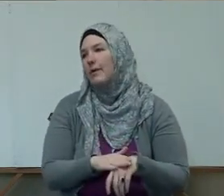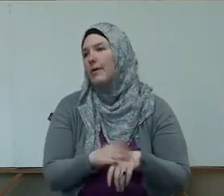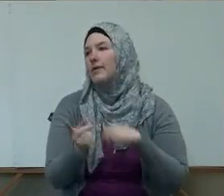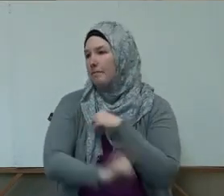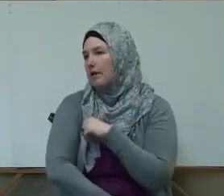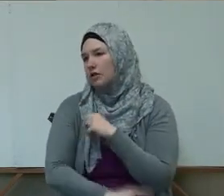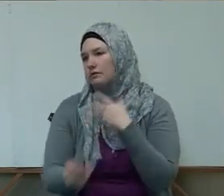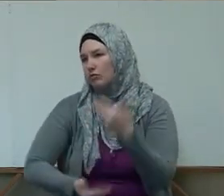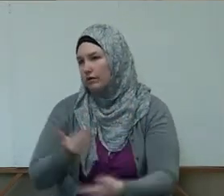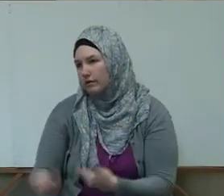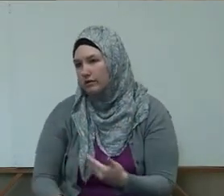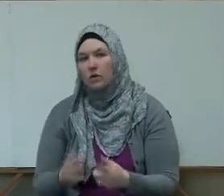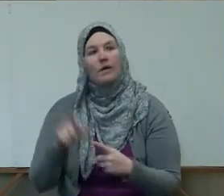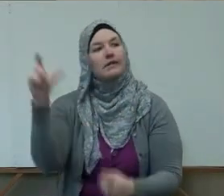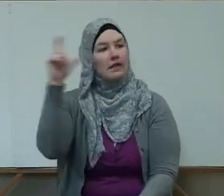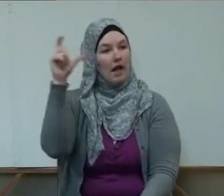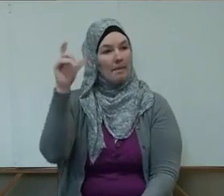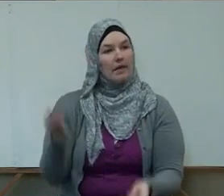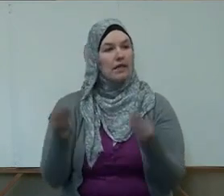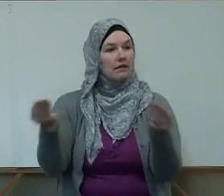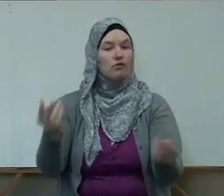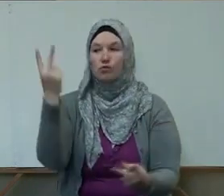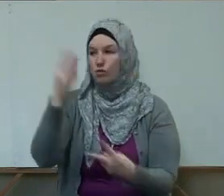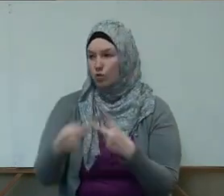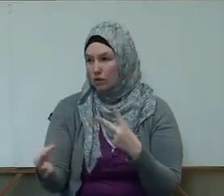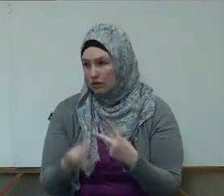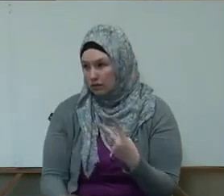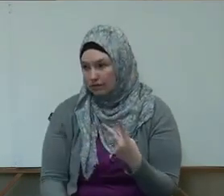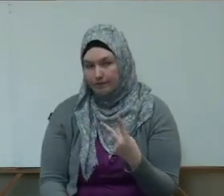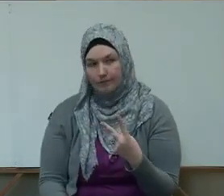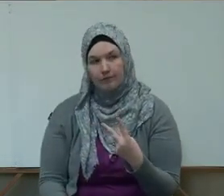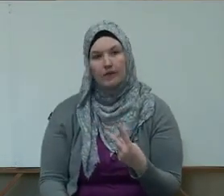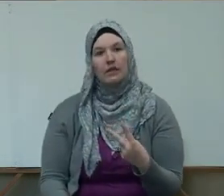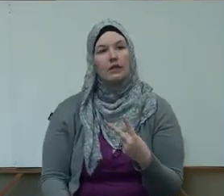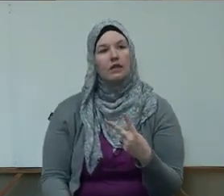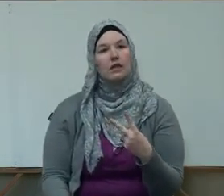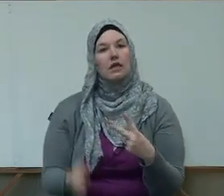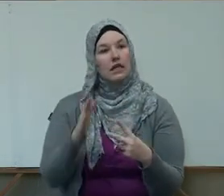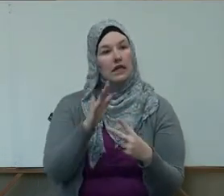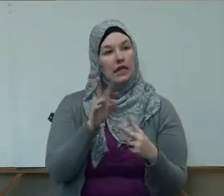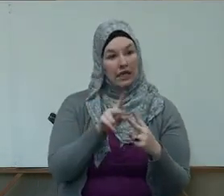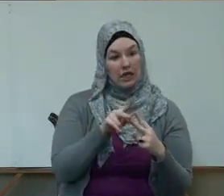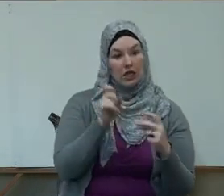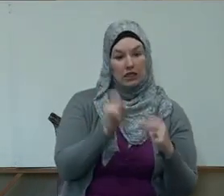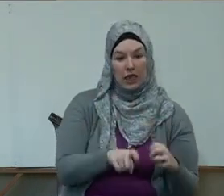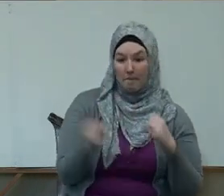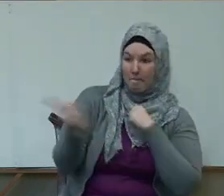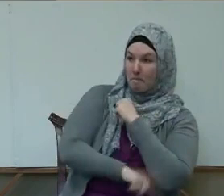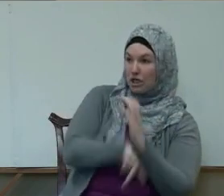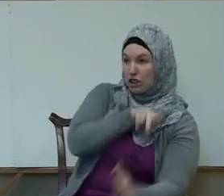repercussions. So Islam gives you the two choices, either retribution to kill the killer